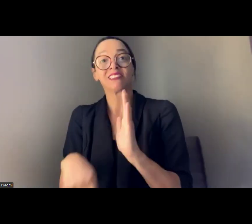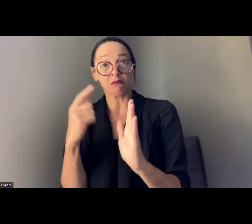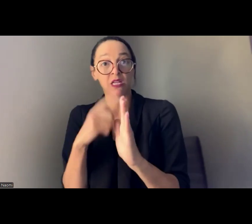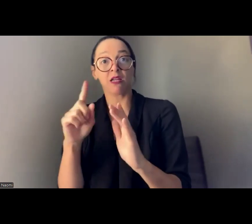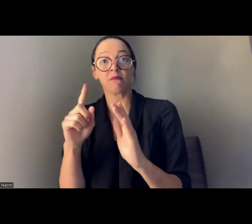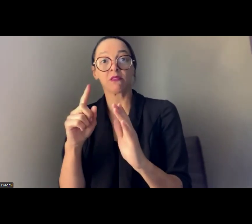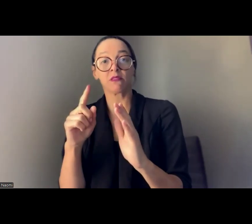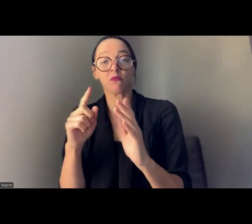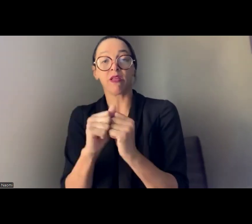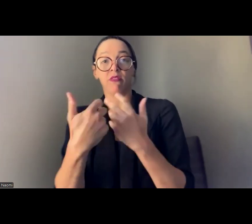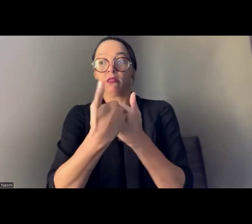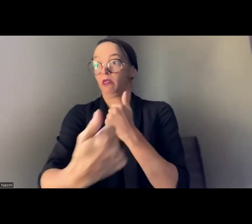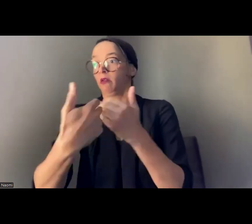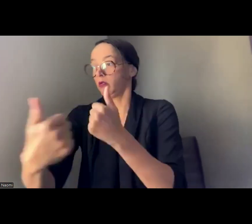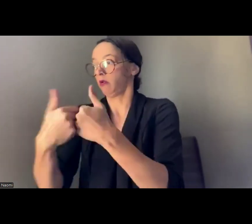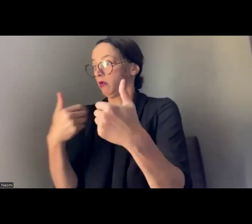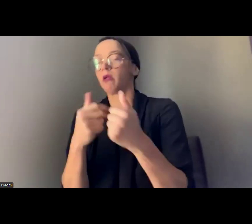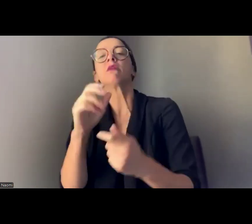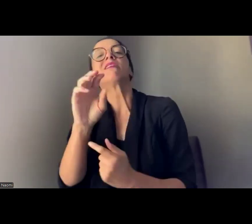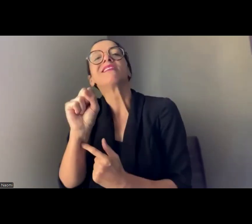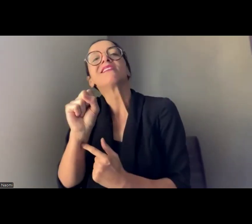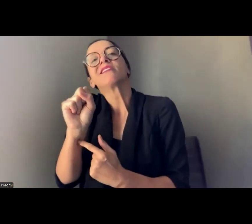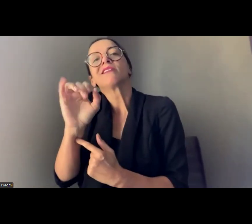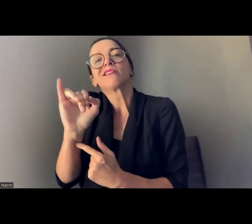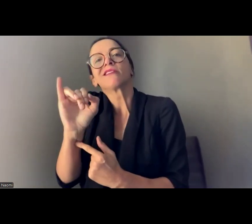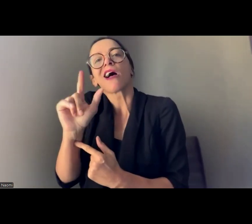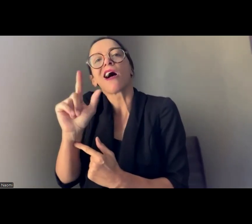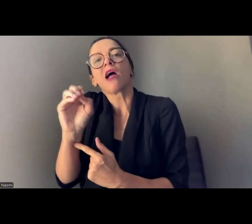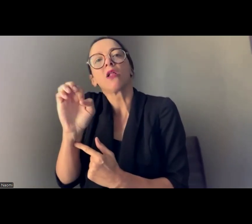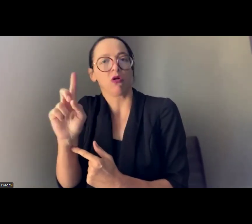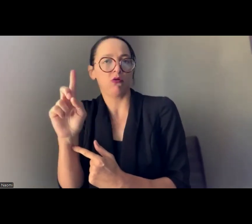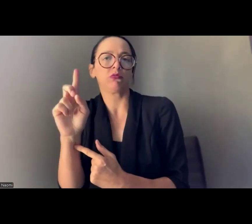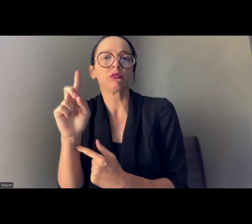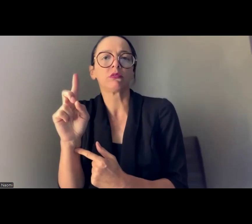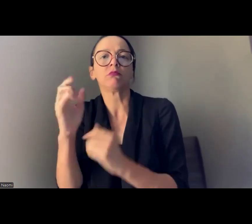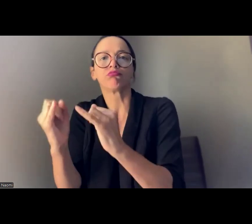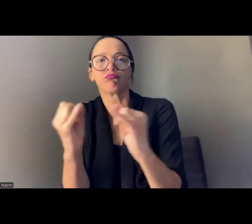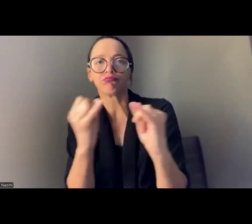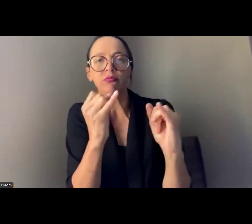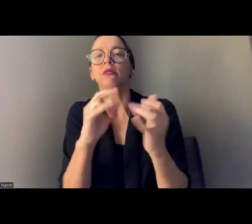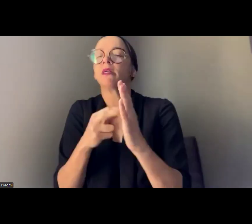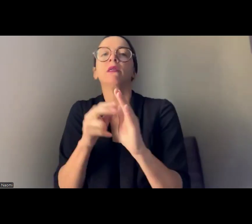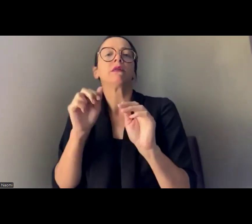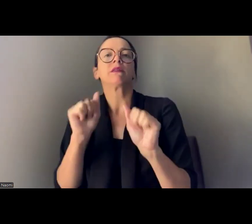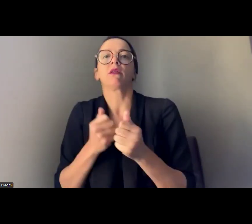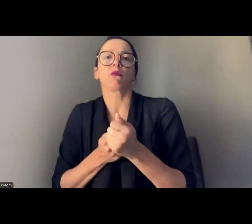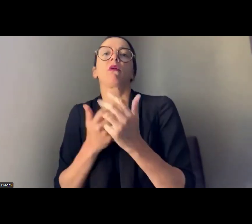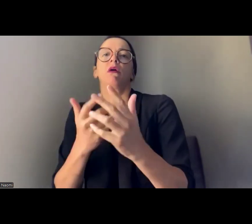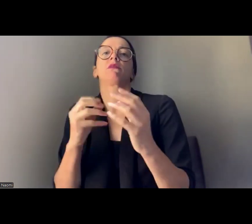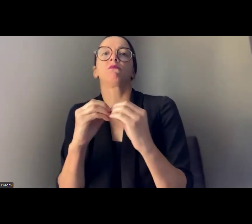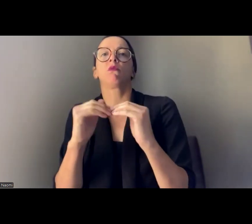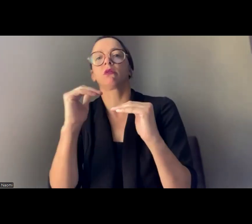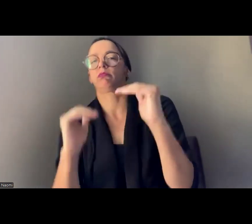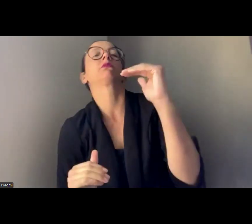disparities. And so that conversation is a big conversation, but I think there's something to be said